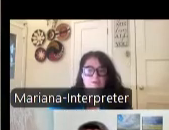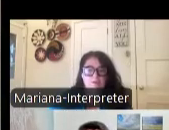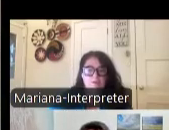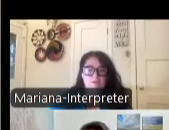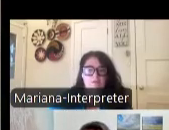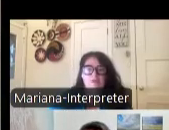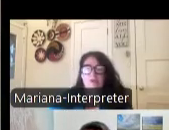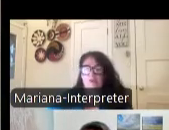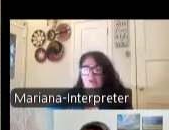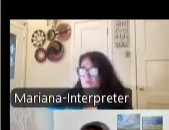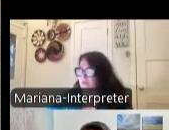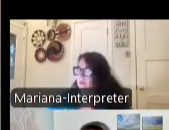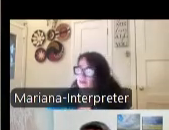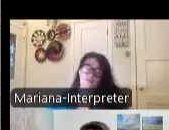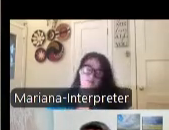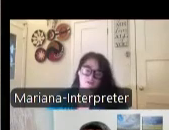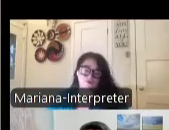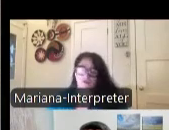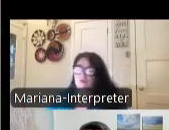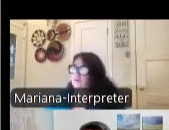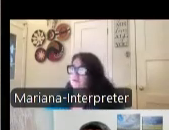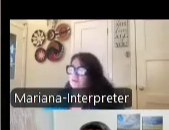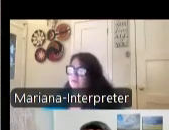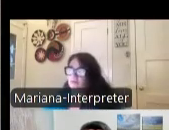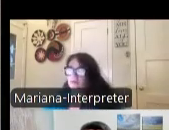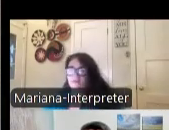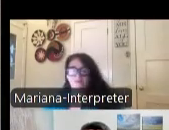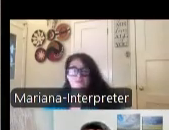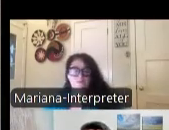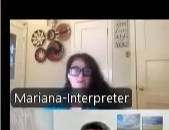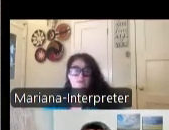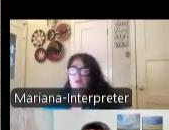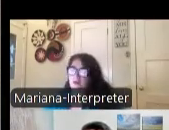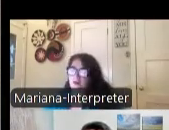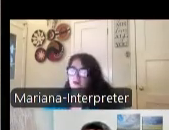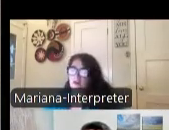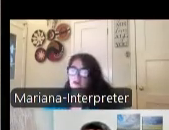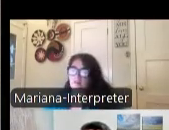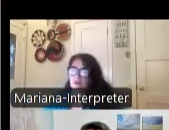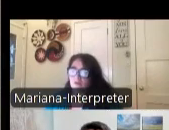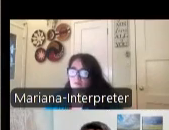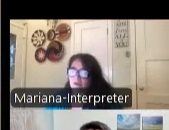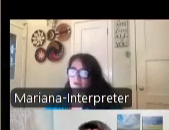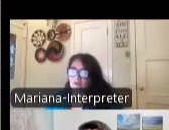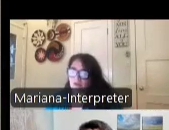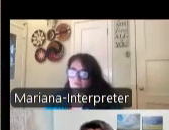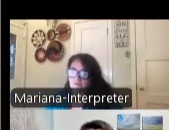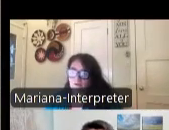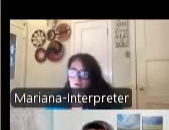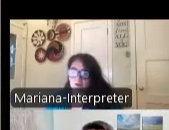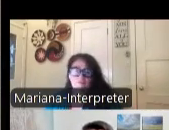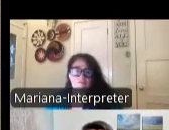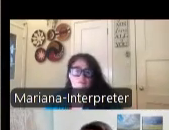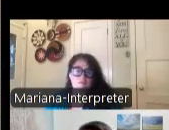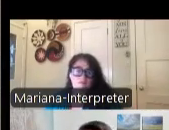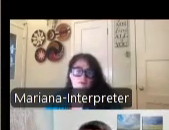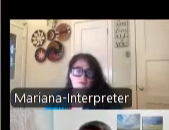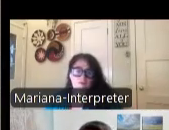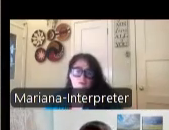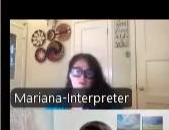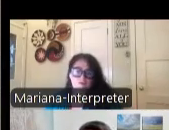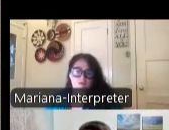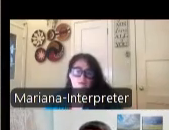this evening was, in general, climate change in California, but going a little bit beyond